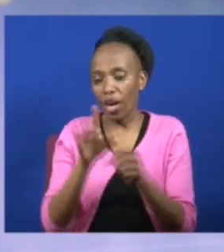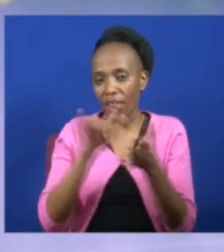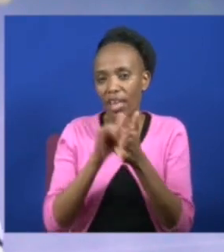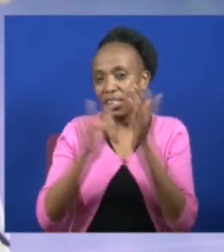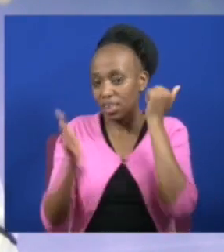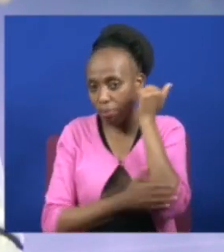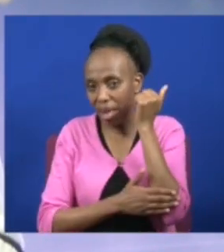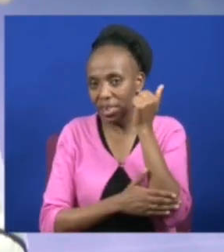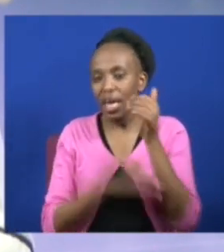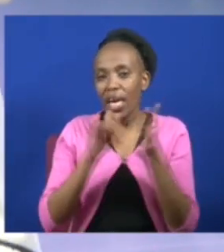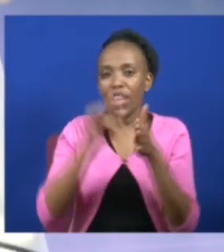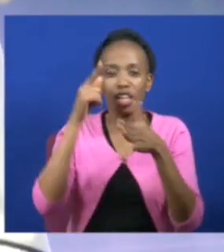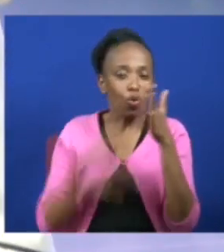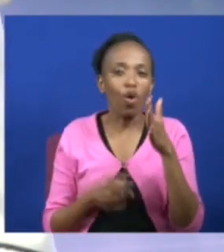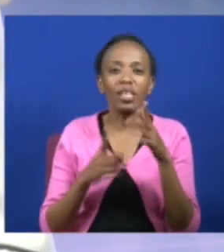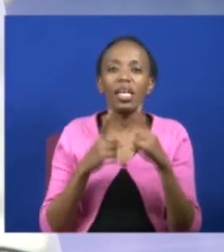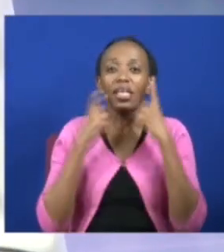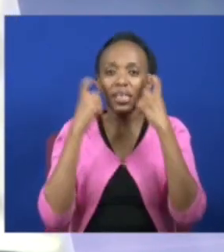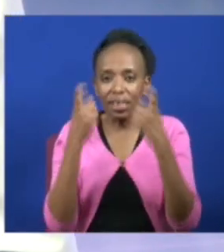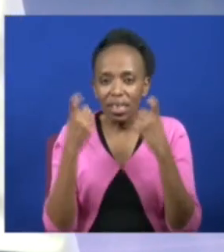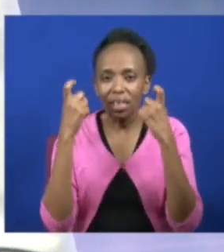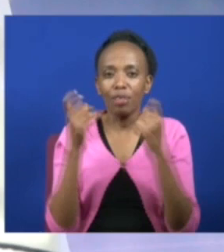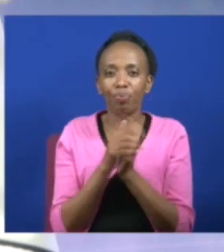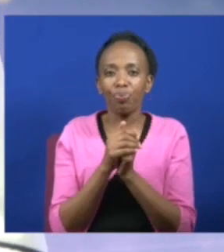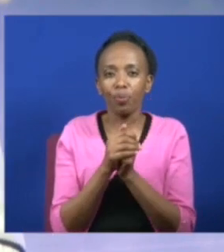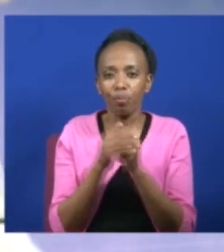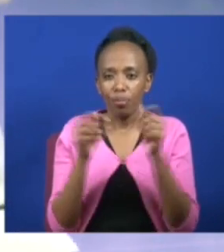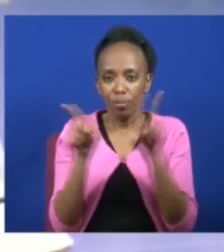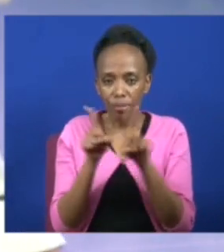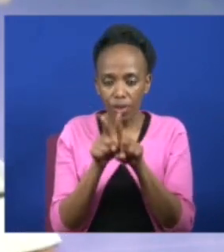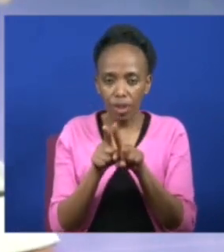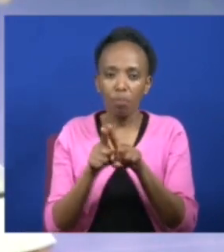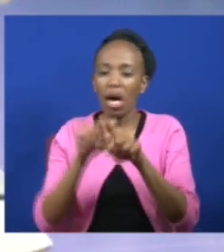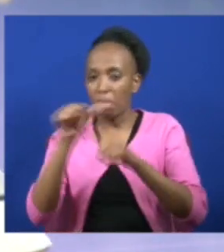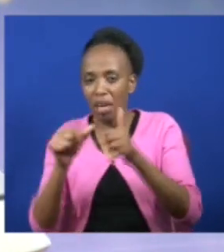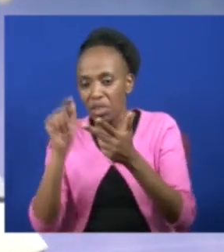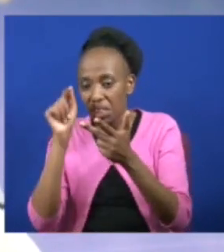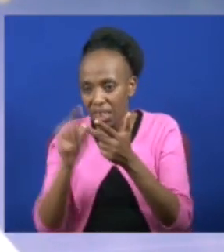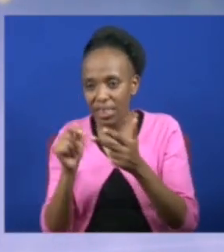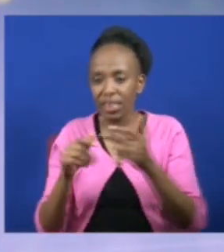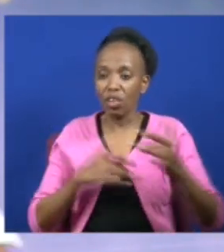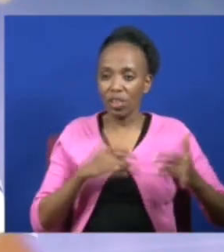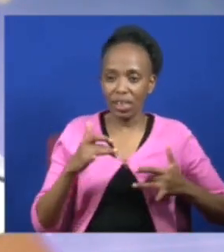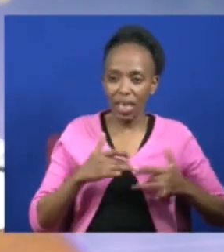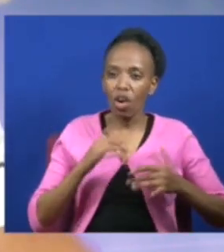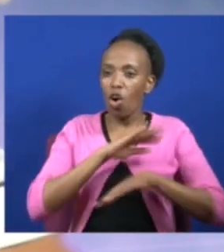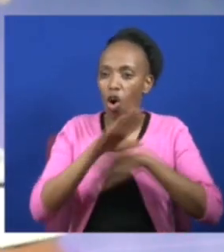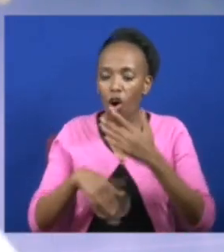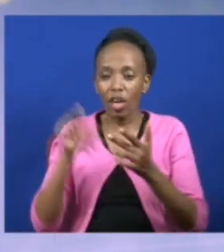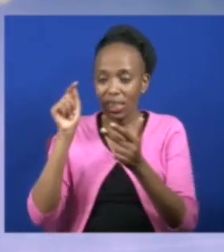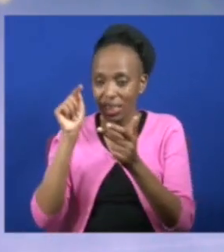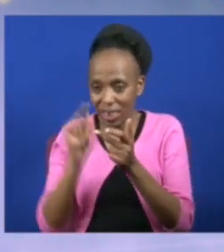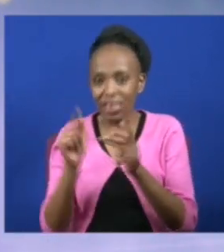the coronavirus, and that's the corona of sin. As far as testing is concerned, we have